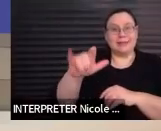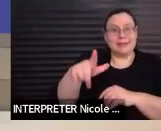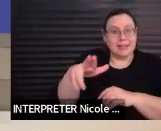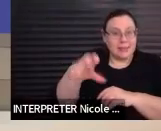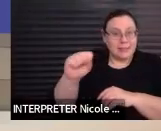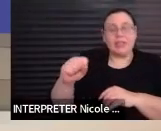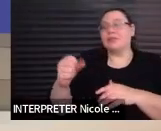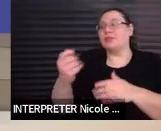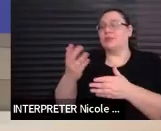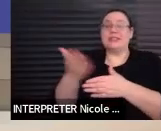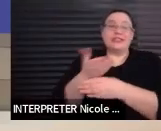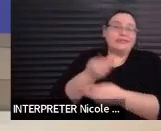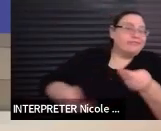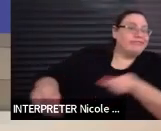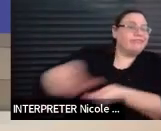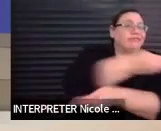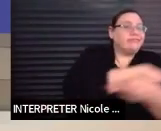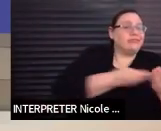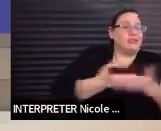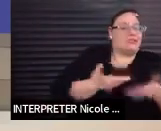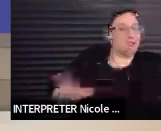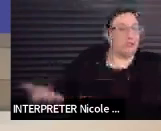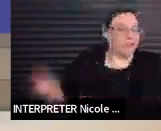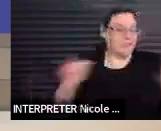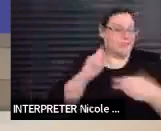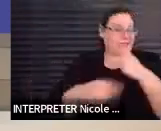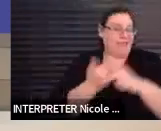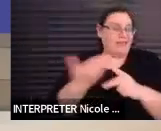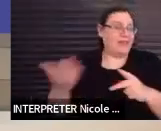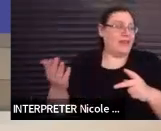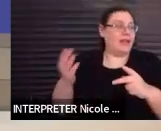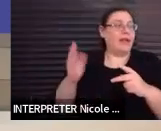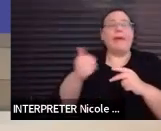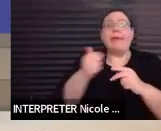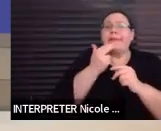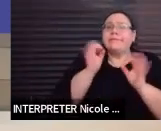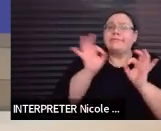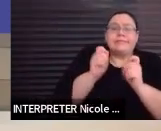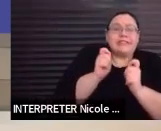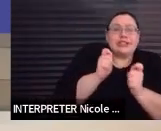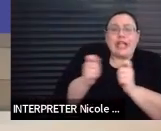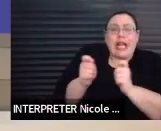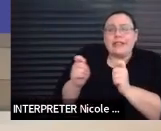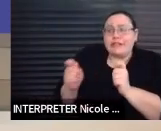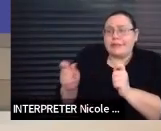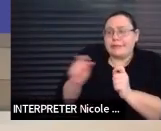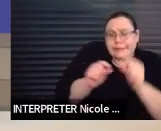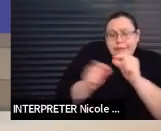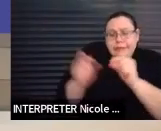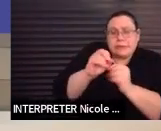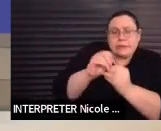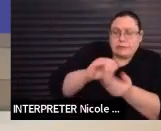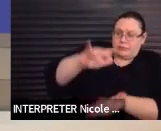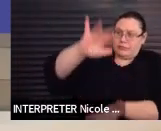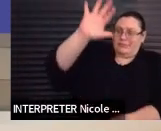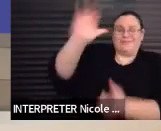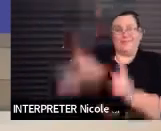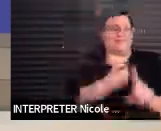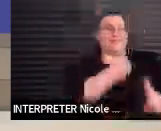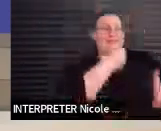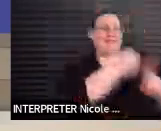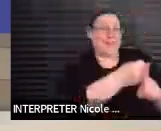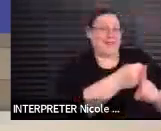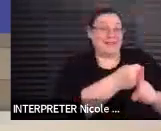the resources and those kind of stuff. So all these small little changes put together will create a big impact.